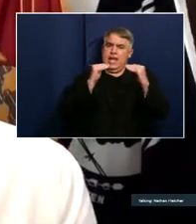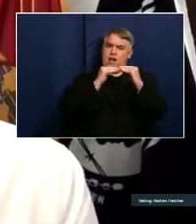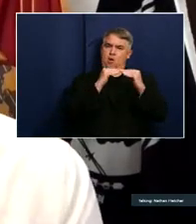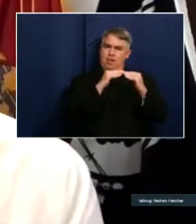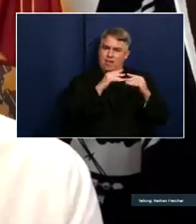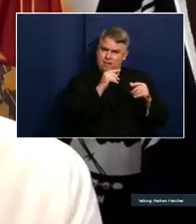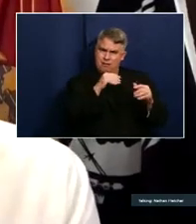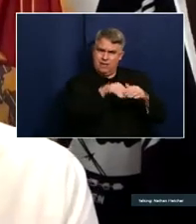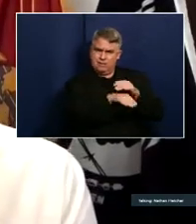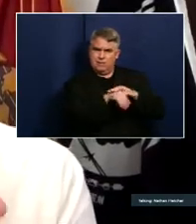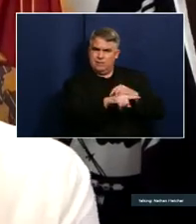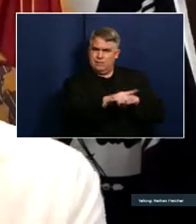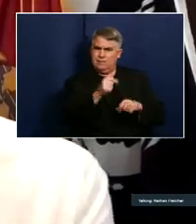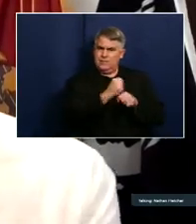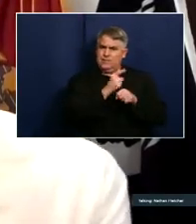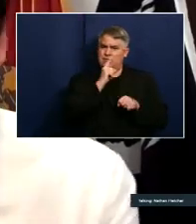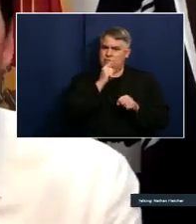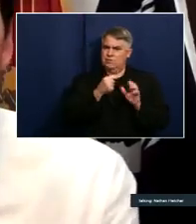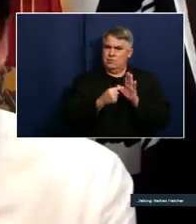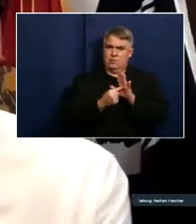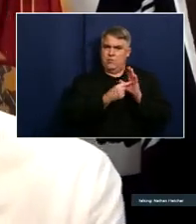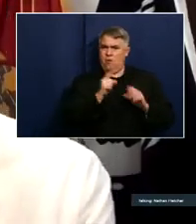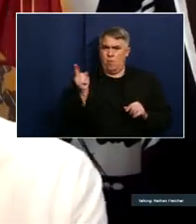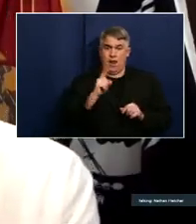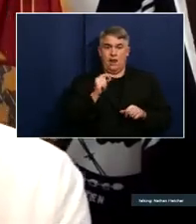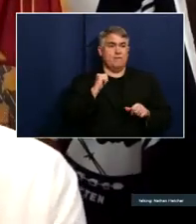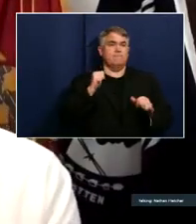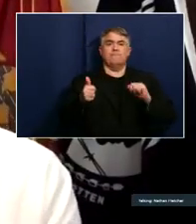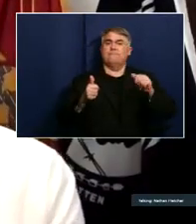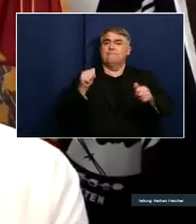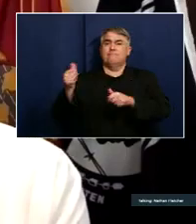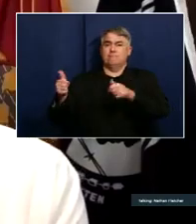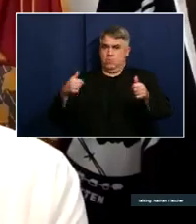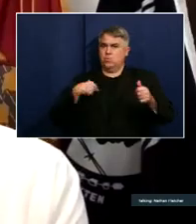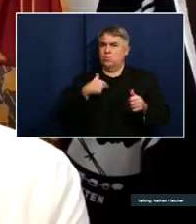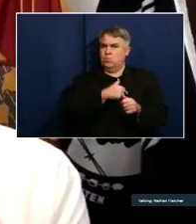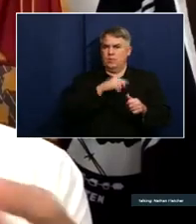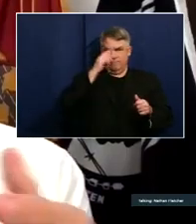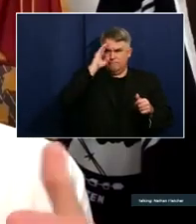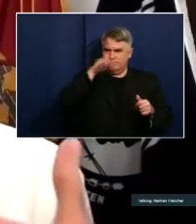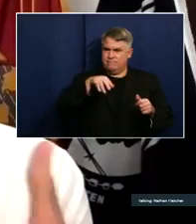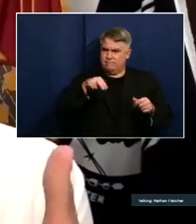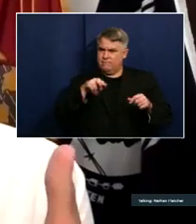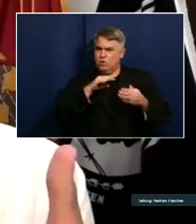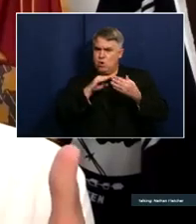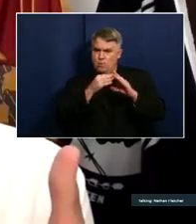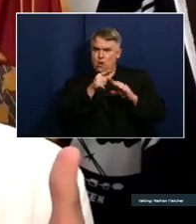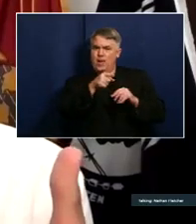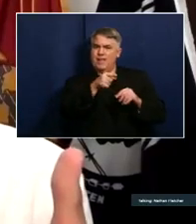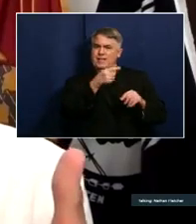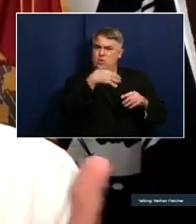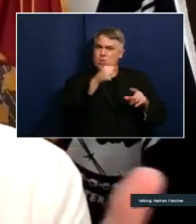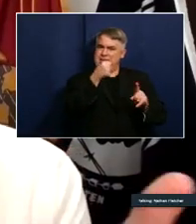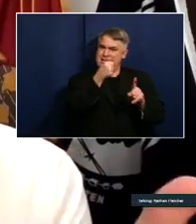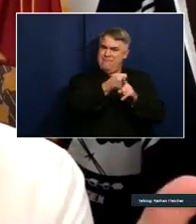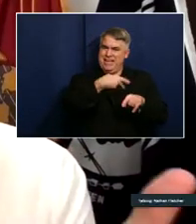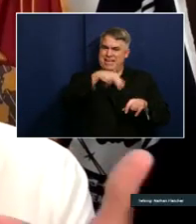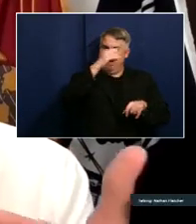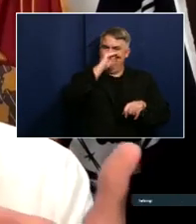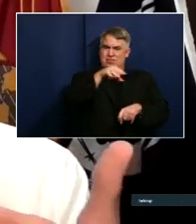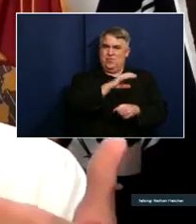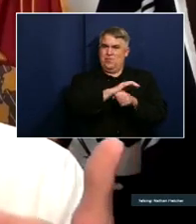you for where they're placed, they are placed in the communities that have been most impacted by COVID. It is an overlay of the California Healthy Equity